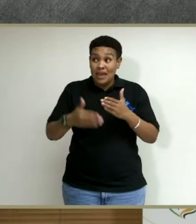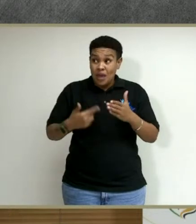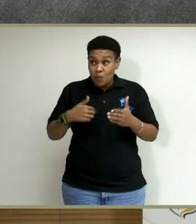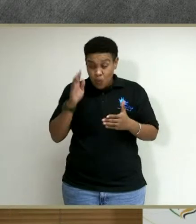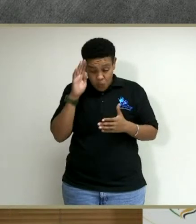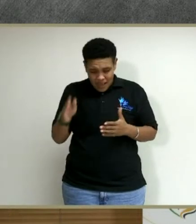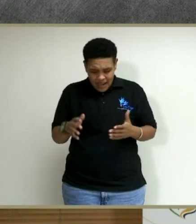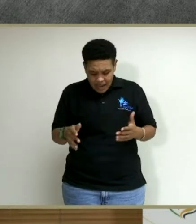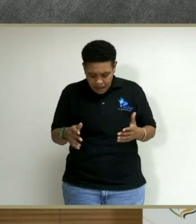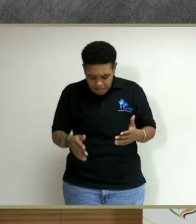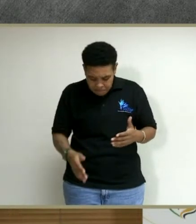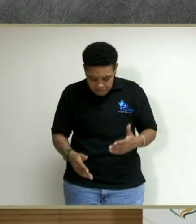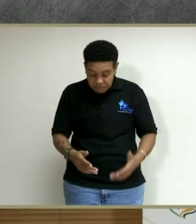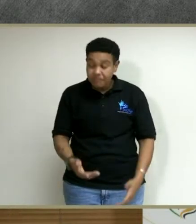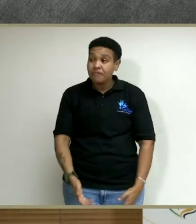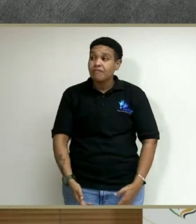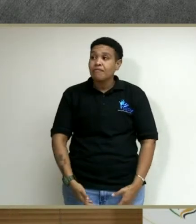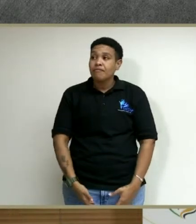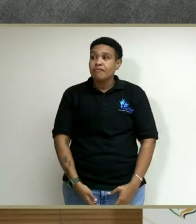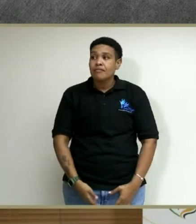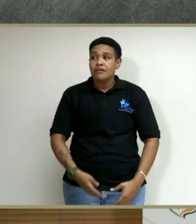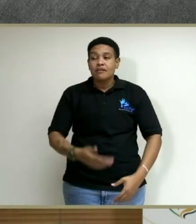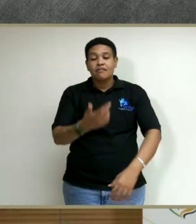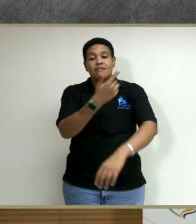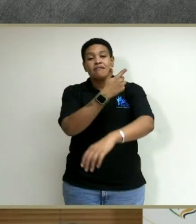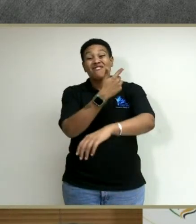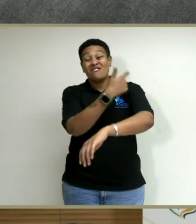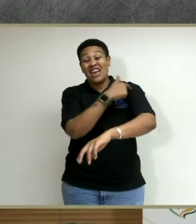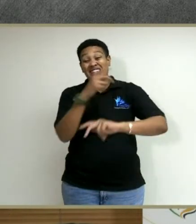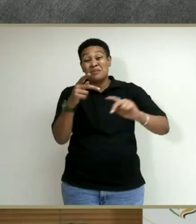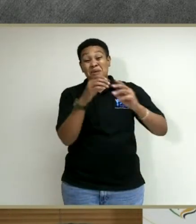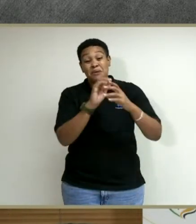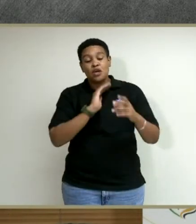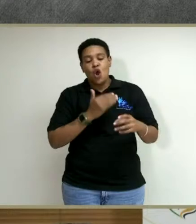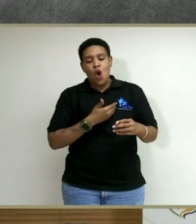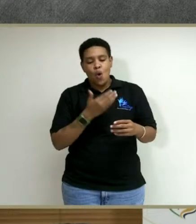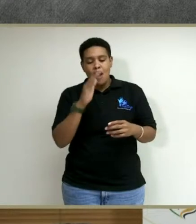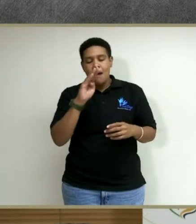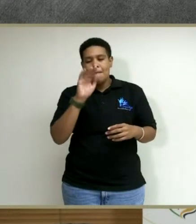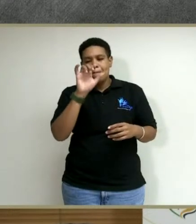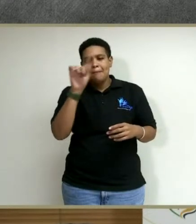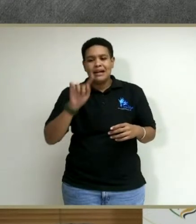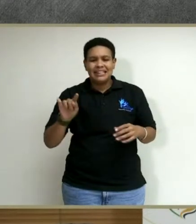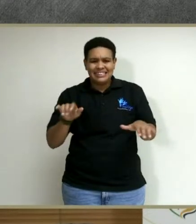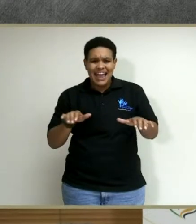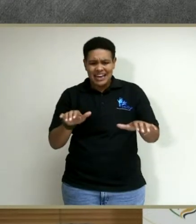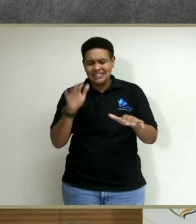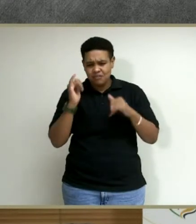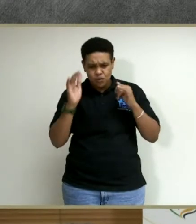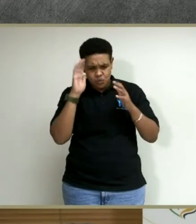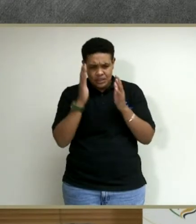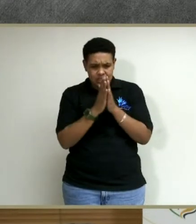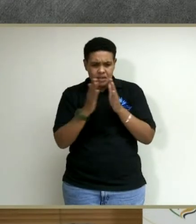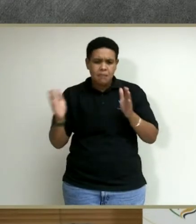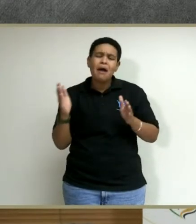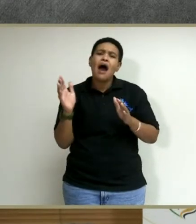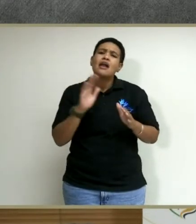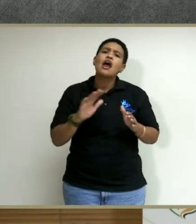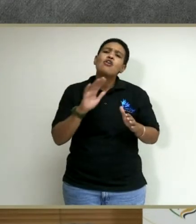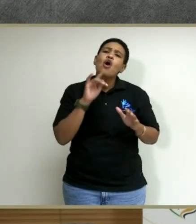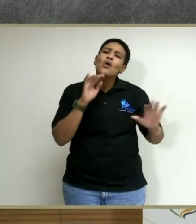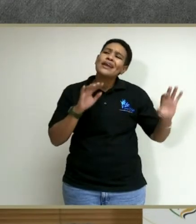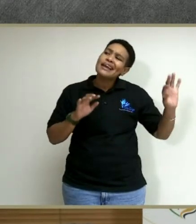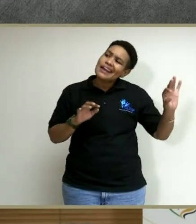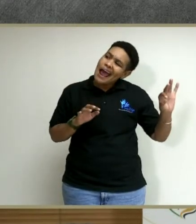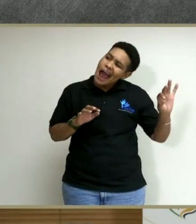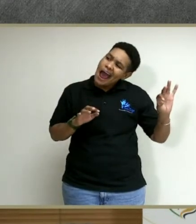vaccinating persons in our blitz activities, which will span just about 9